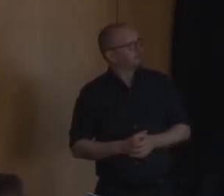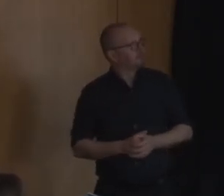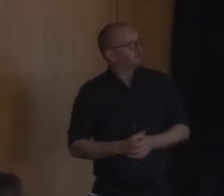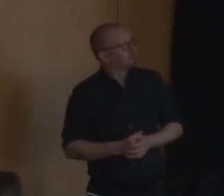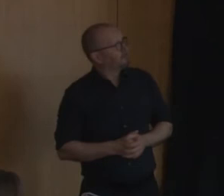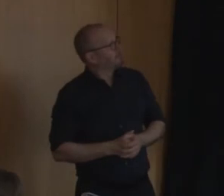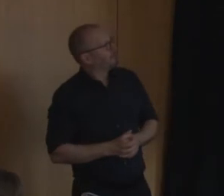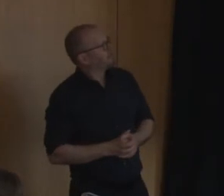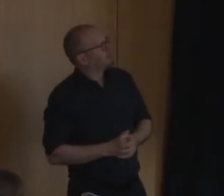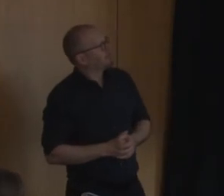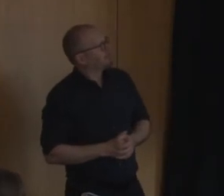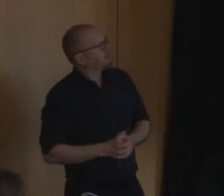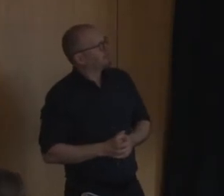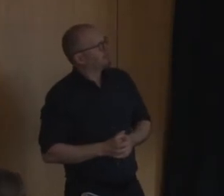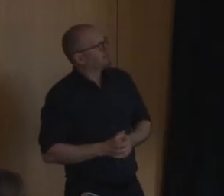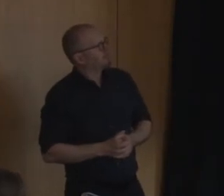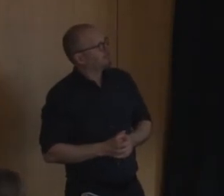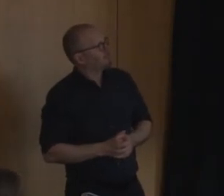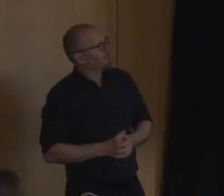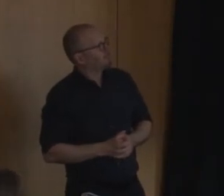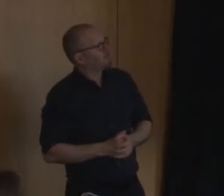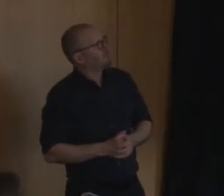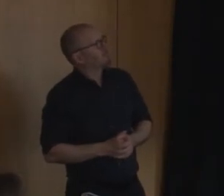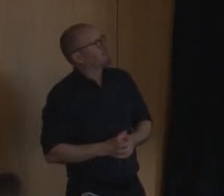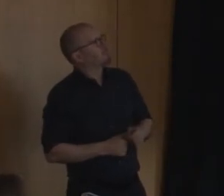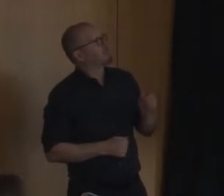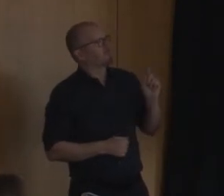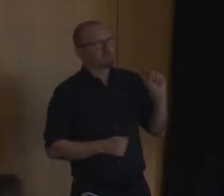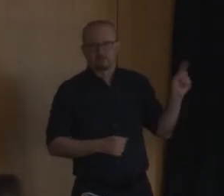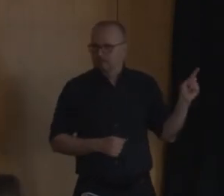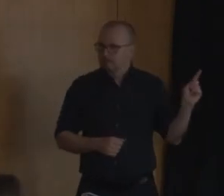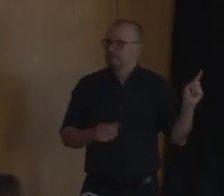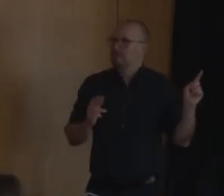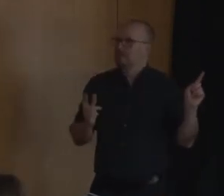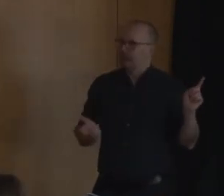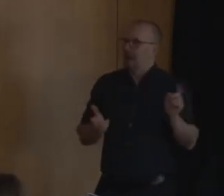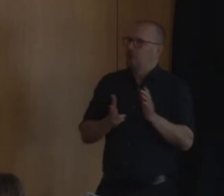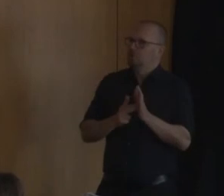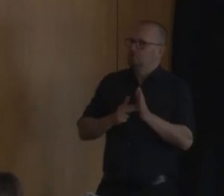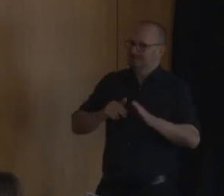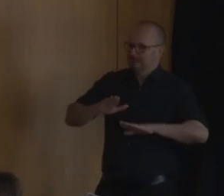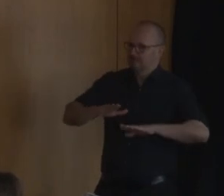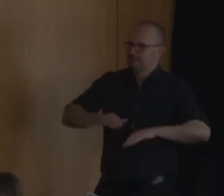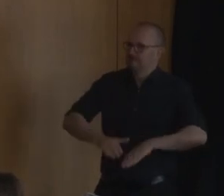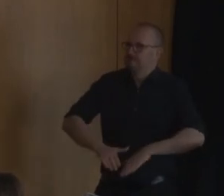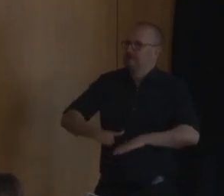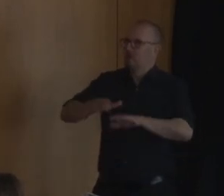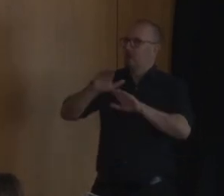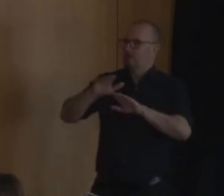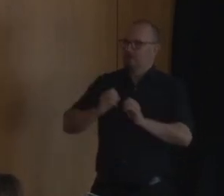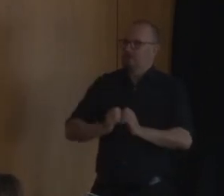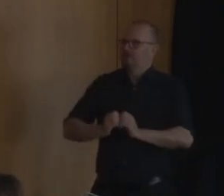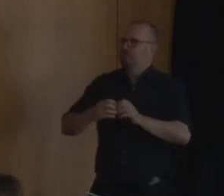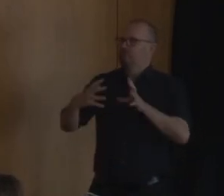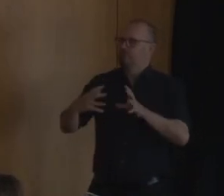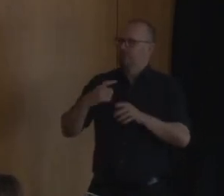mutually exclusive. Here, the story of New Zealand's formation, which explains why our wildlife evolved